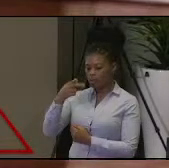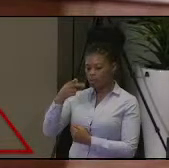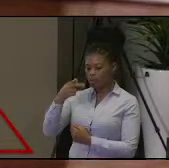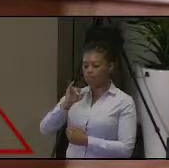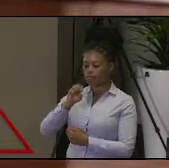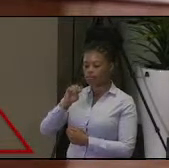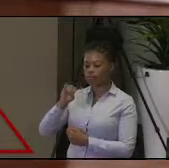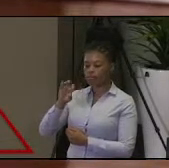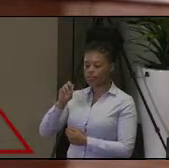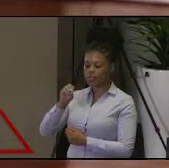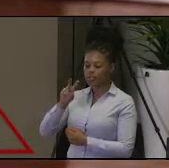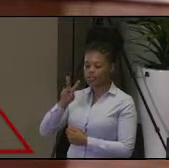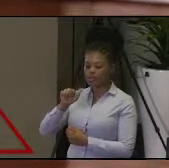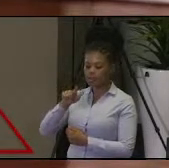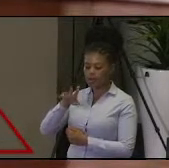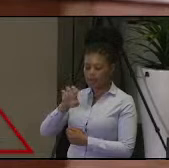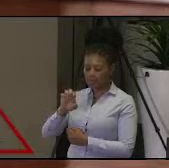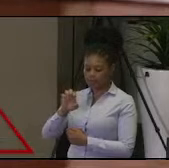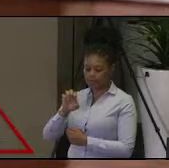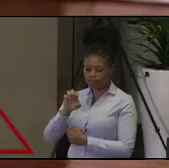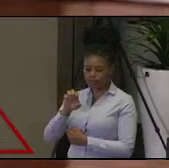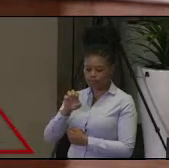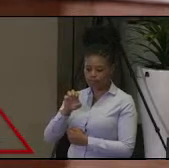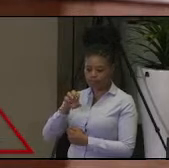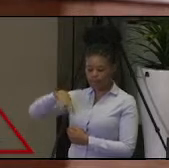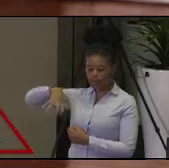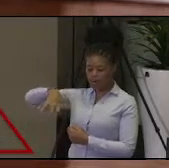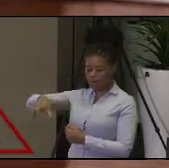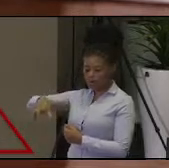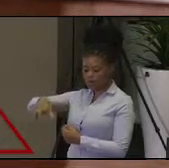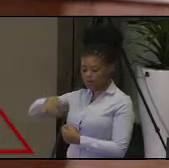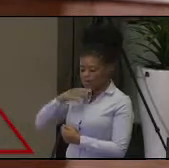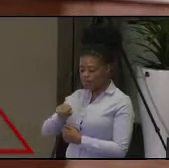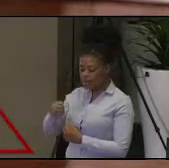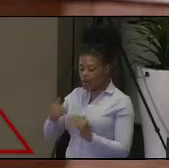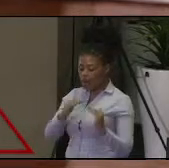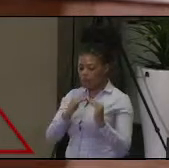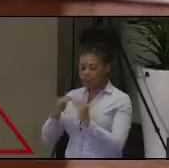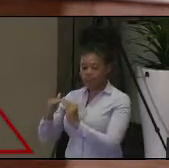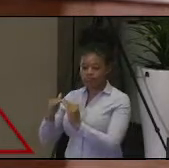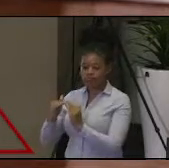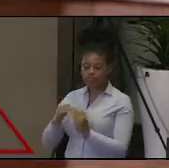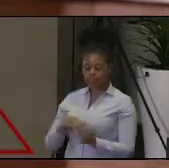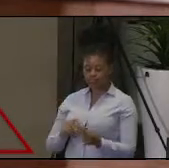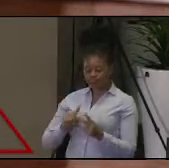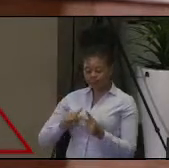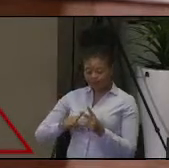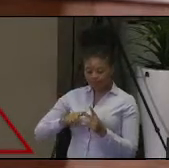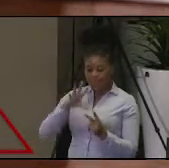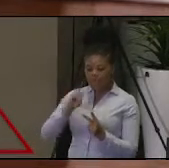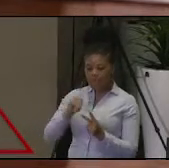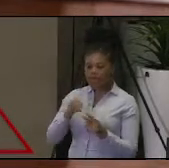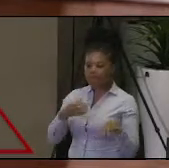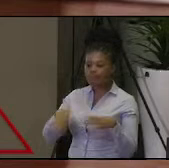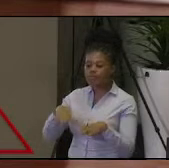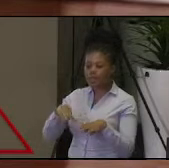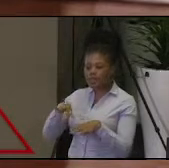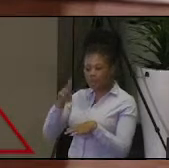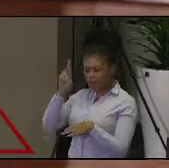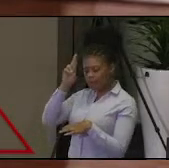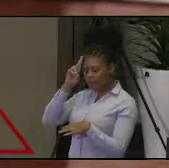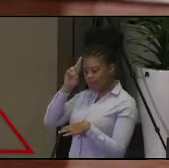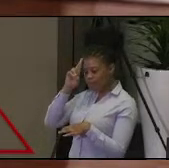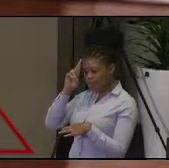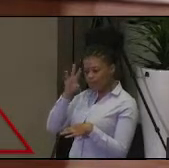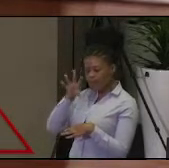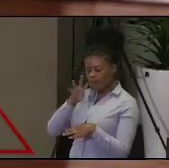campus that houses the medical school. Secondly, Mandela University has an active memorandum of understanding with the Eastern